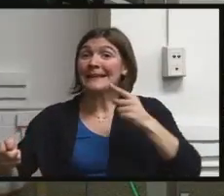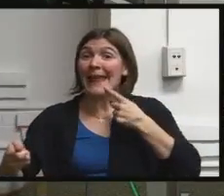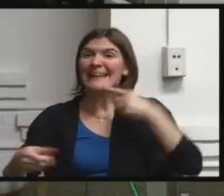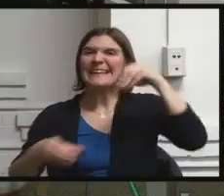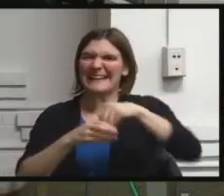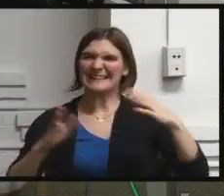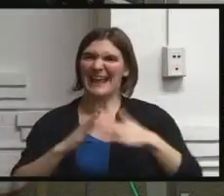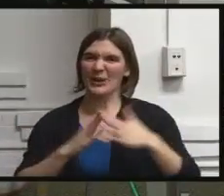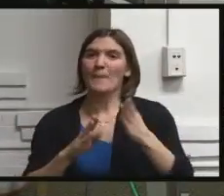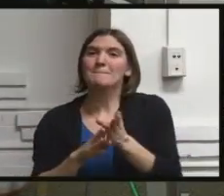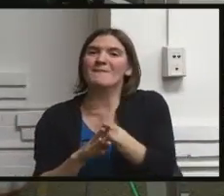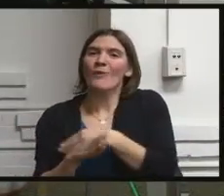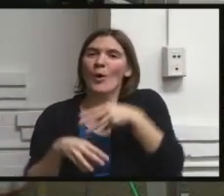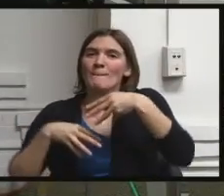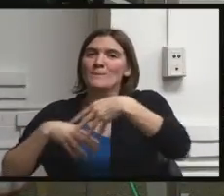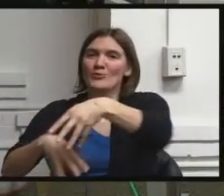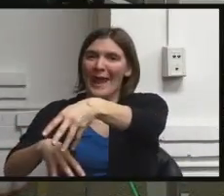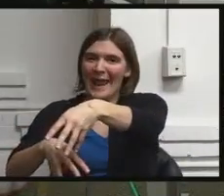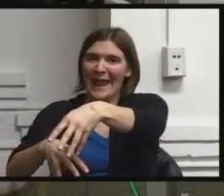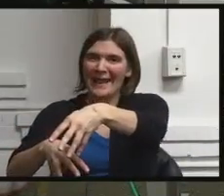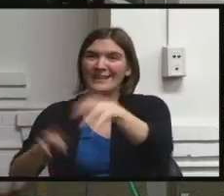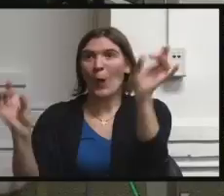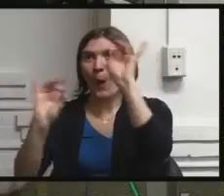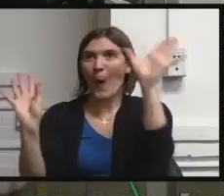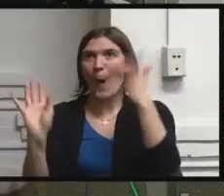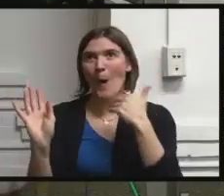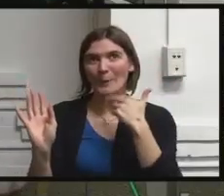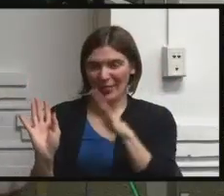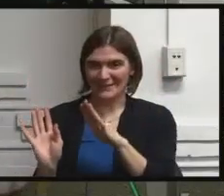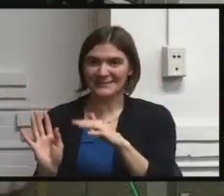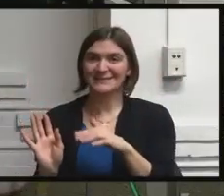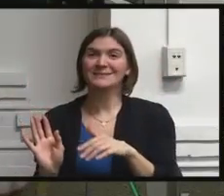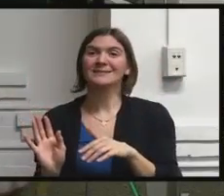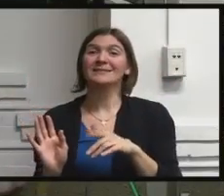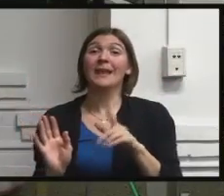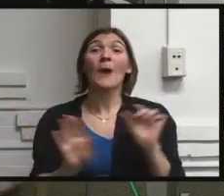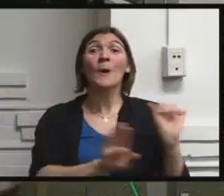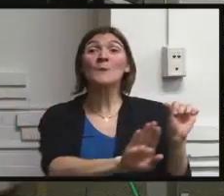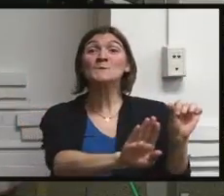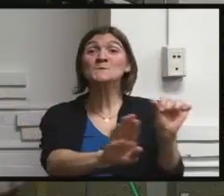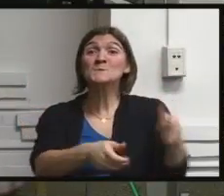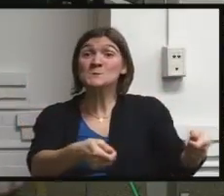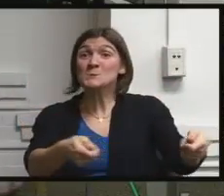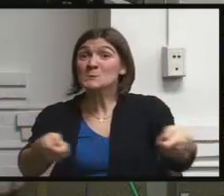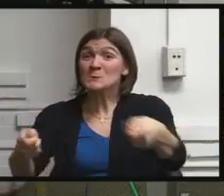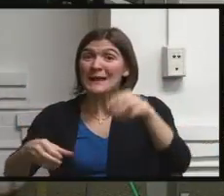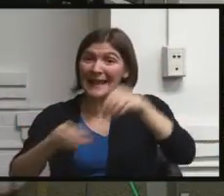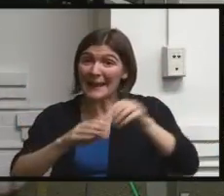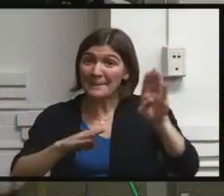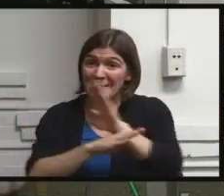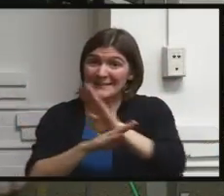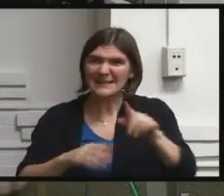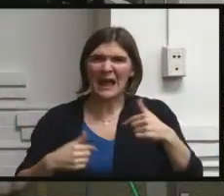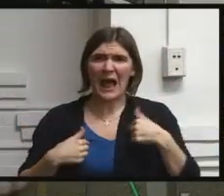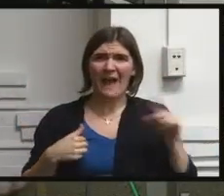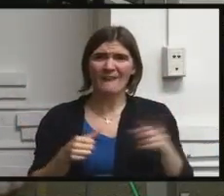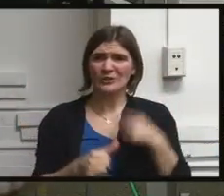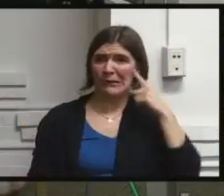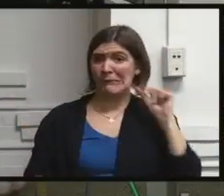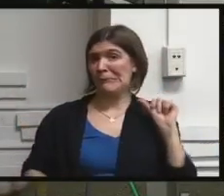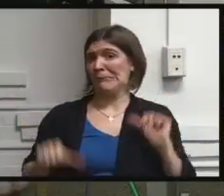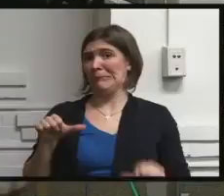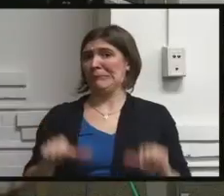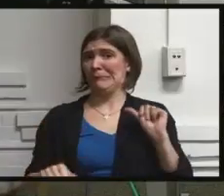the Horribles parade downtown or right after the parade. And I must say that I was somewhat skeptical